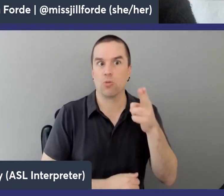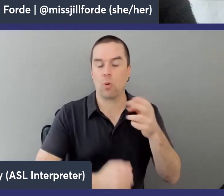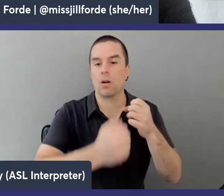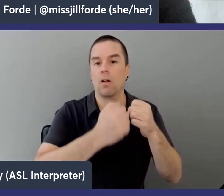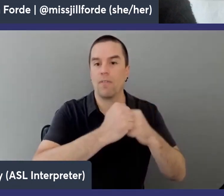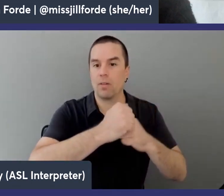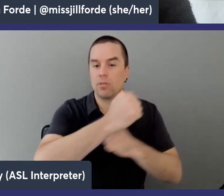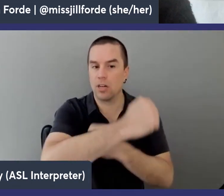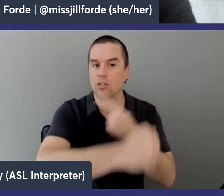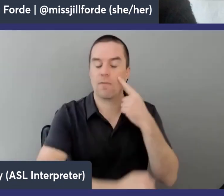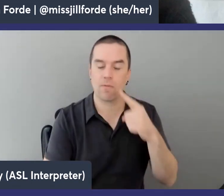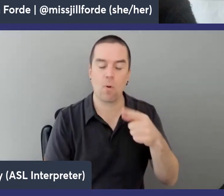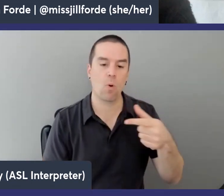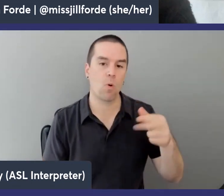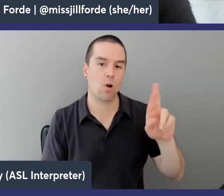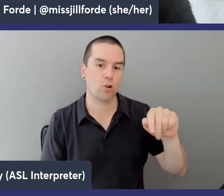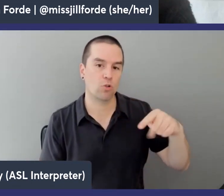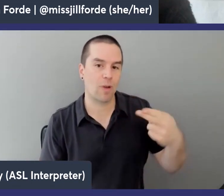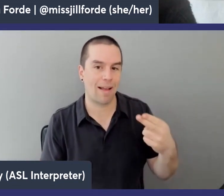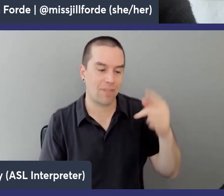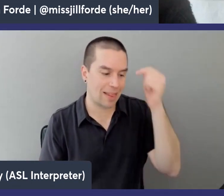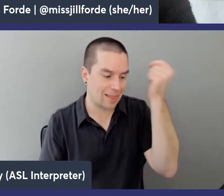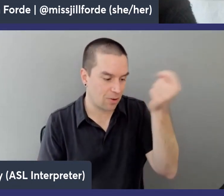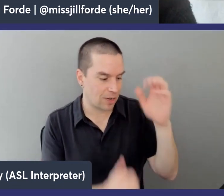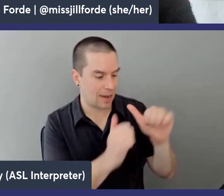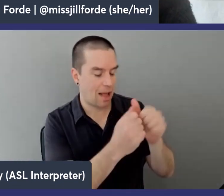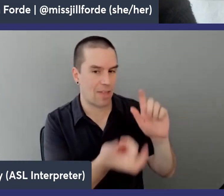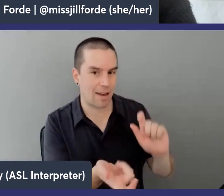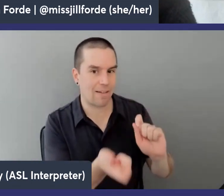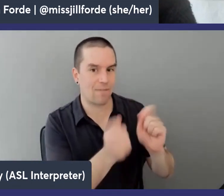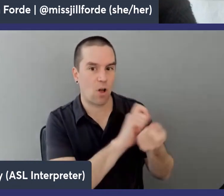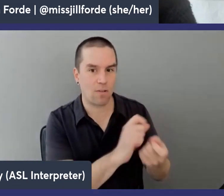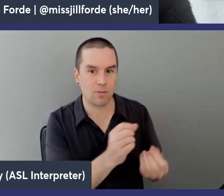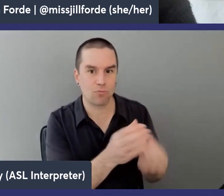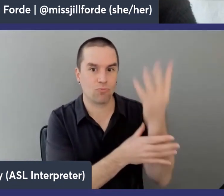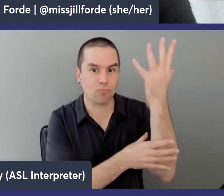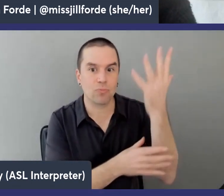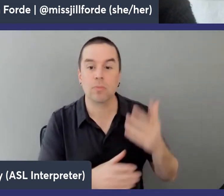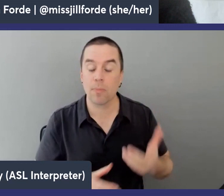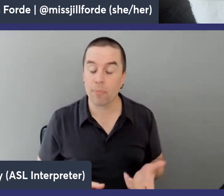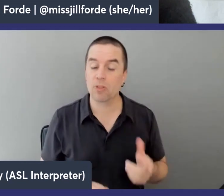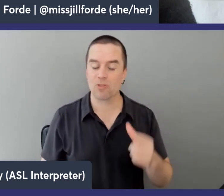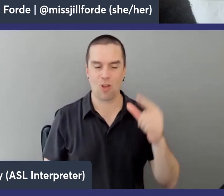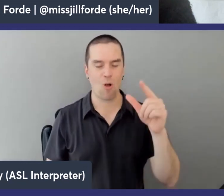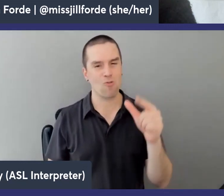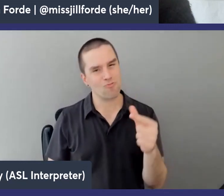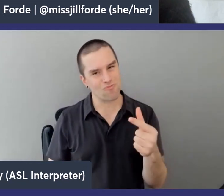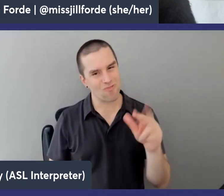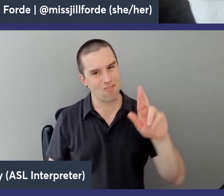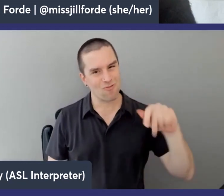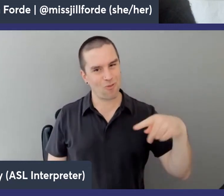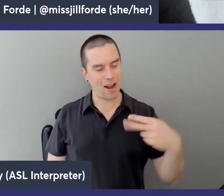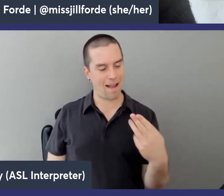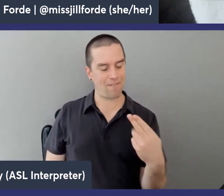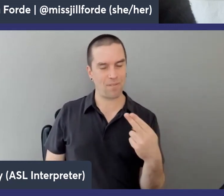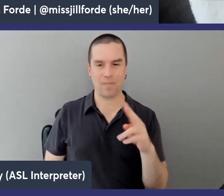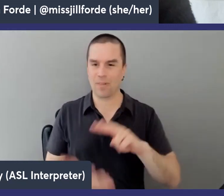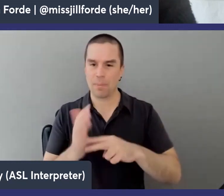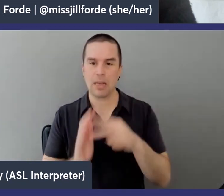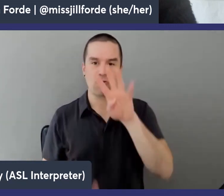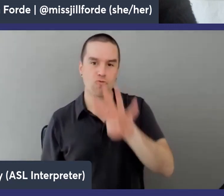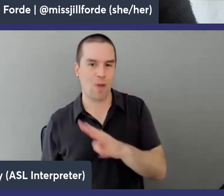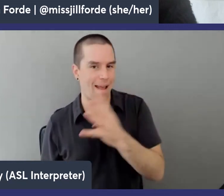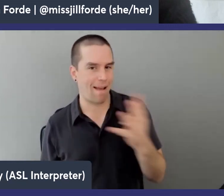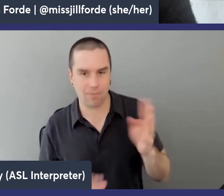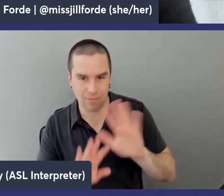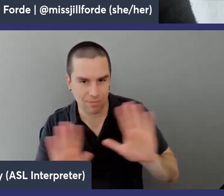theory and how that evolved. So yeah, when we're talking about graphs, it's not so much charts or bar charts. It's actually the underlying math that